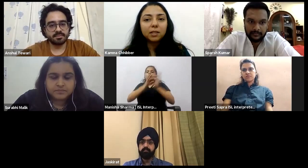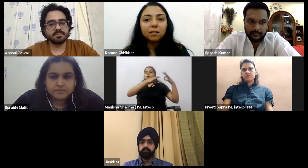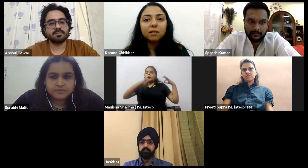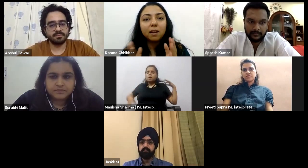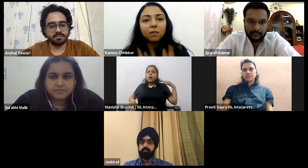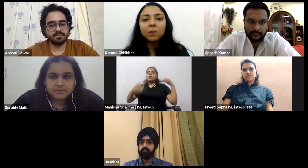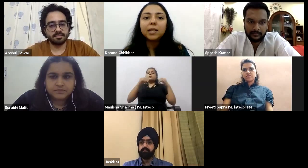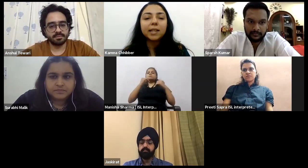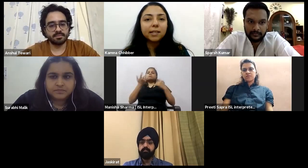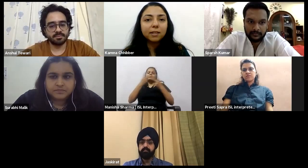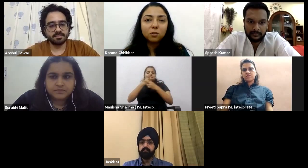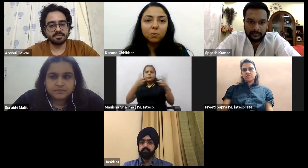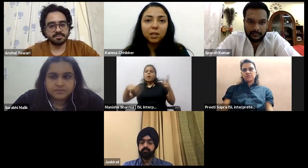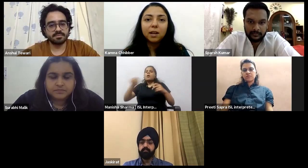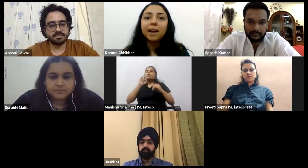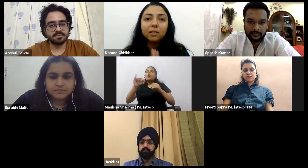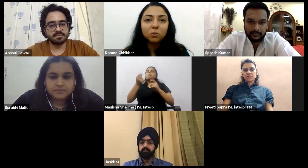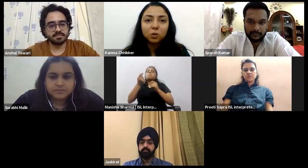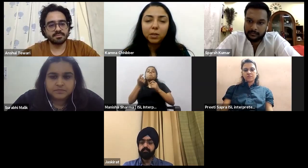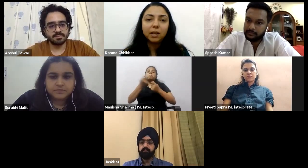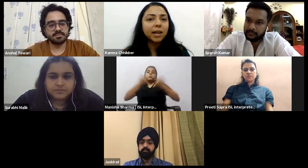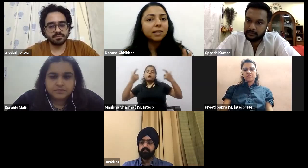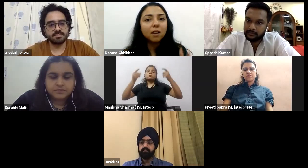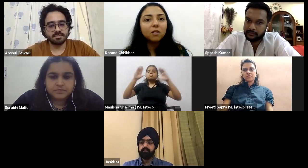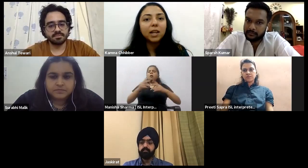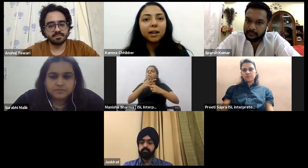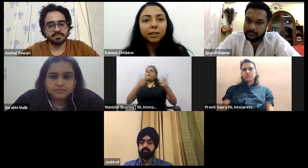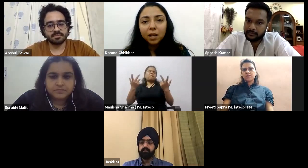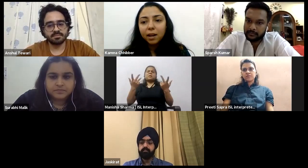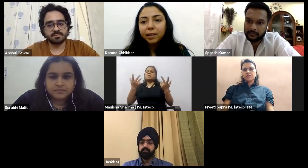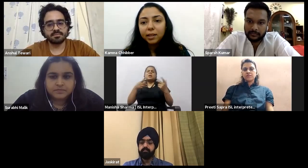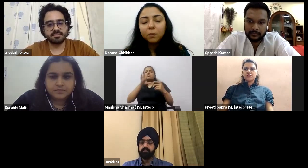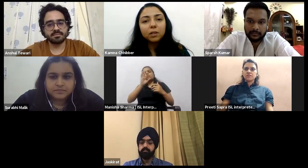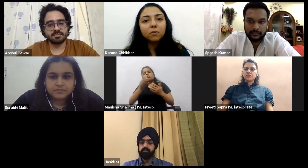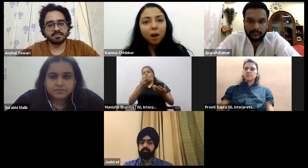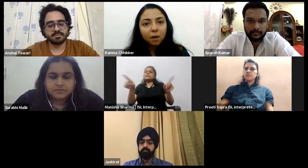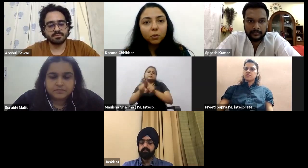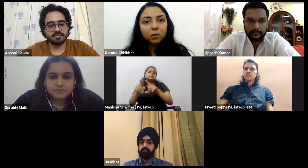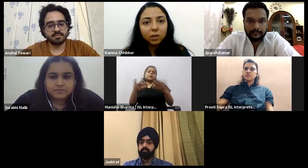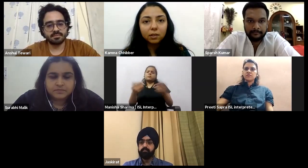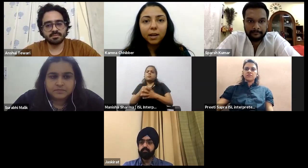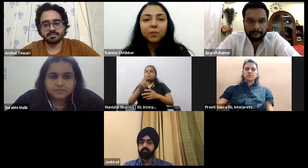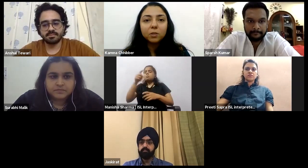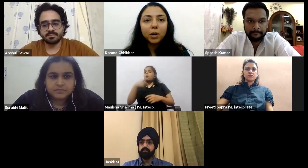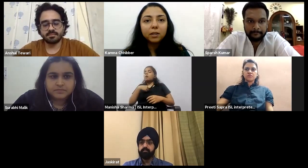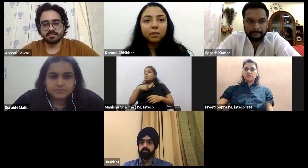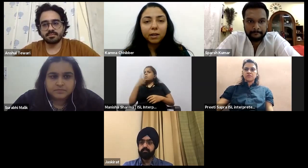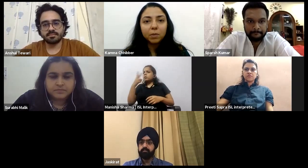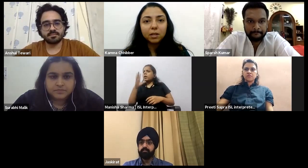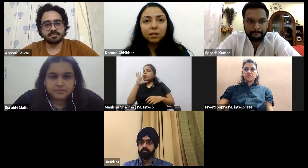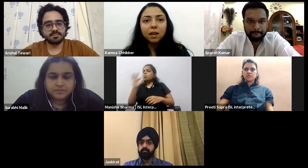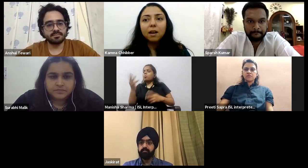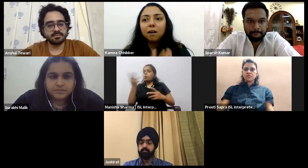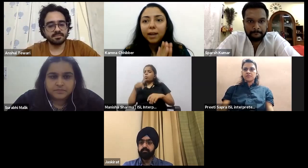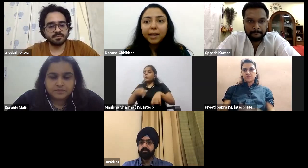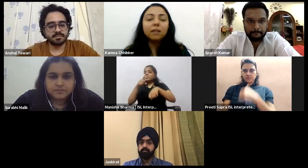socioeconomic status. Everyone has access to media and social media, and that's our reality. I think what is far more critical at this point in time